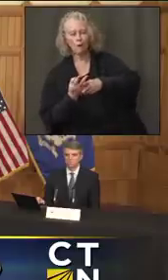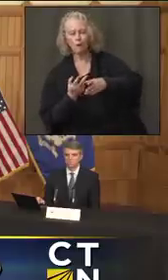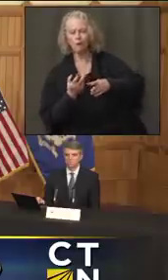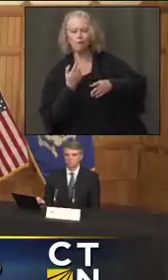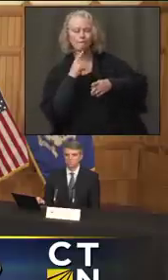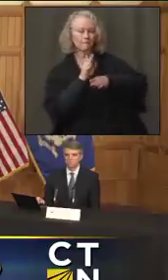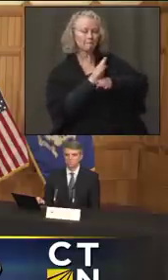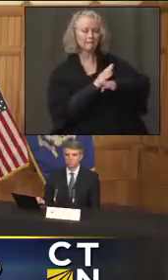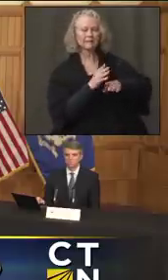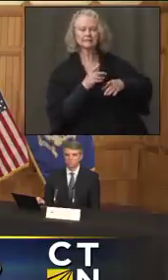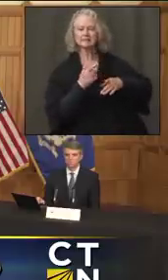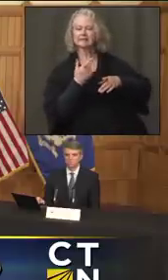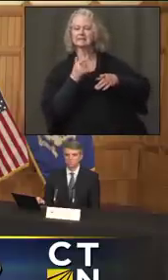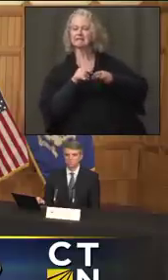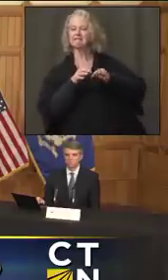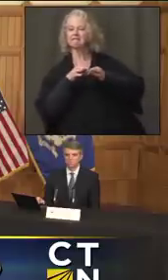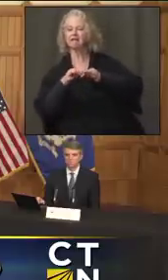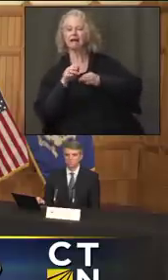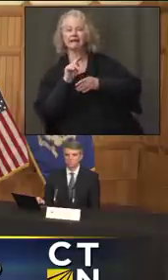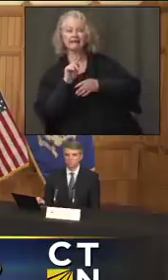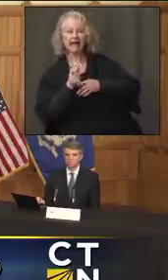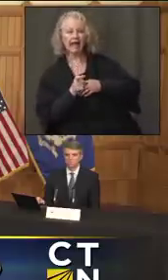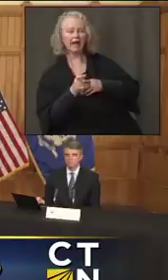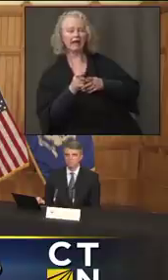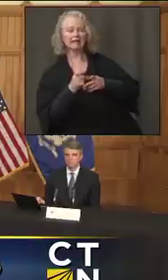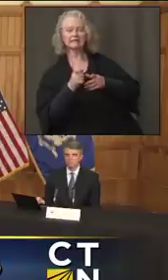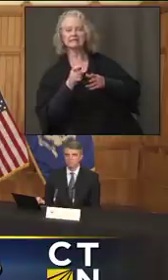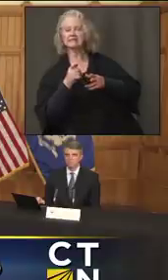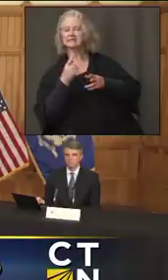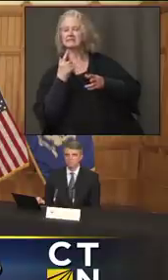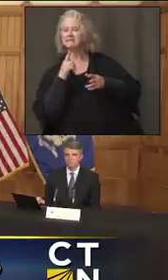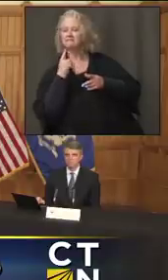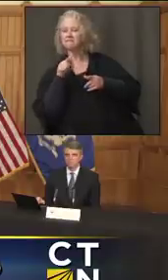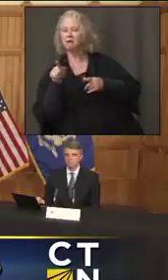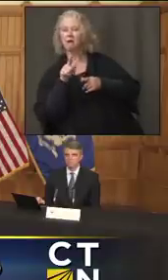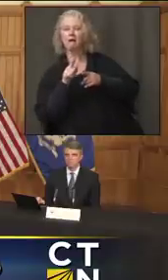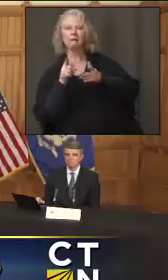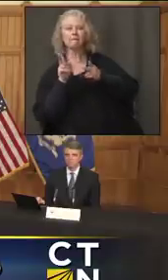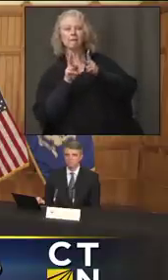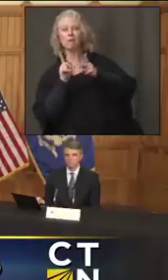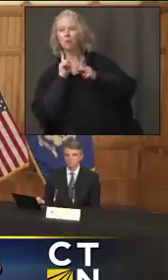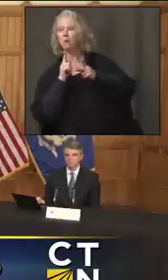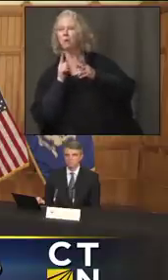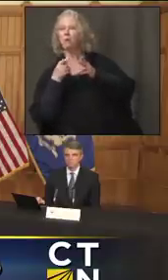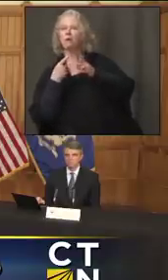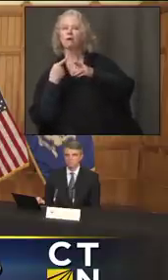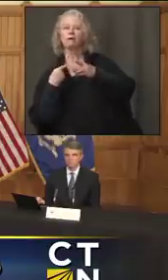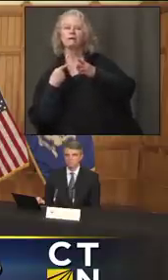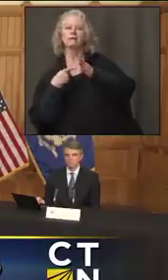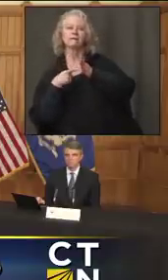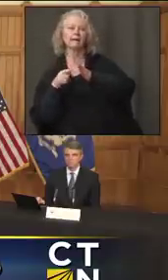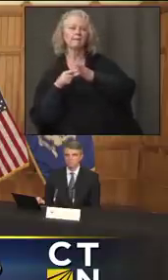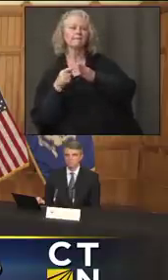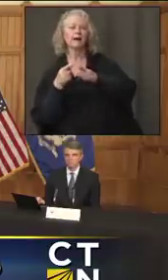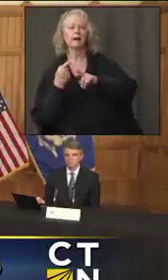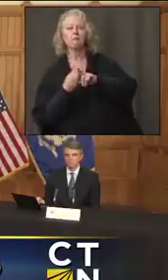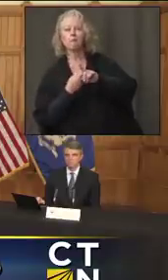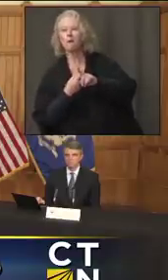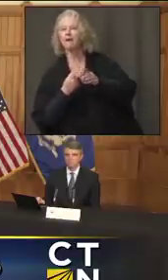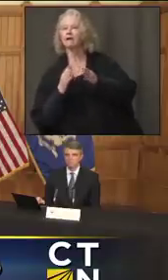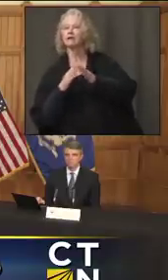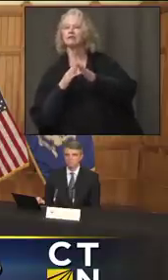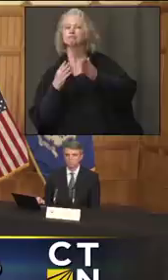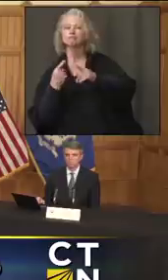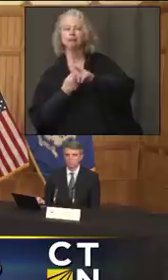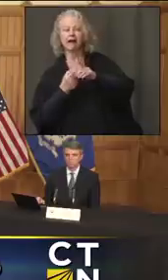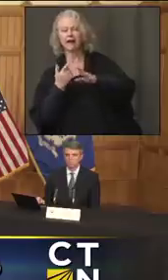households and businesses. We've expanded Medicaid eligibility to help low-income families. Do you see anything you can do in terms of